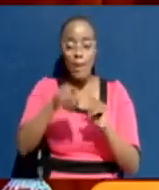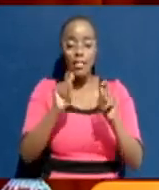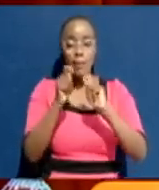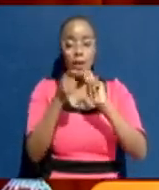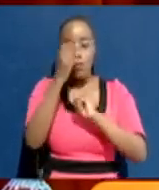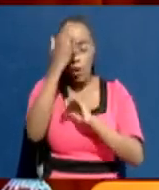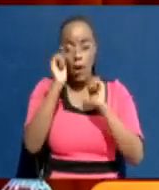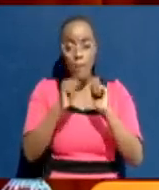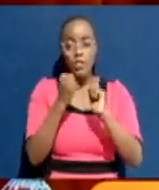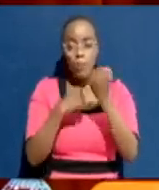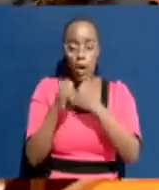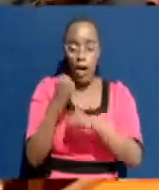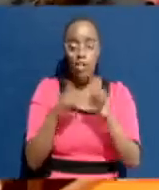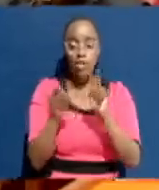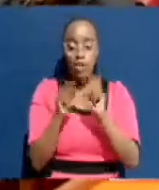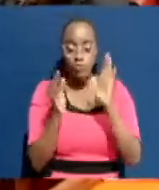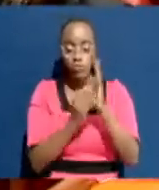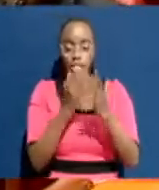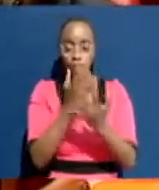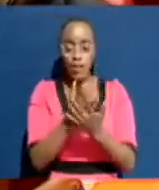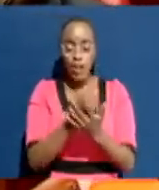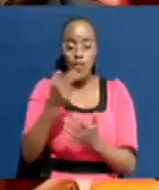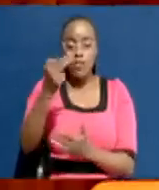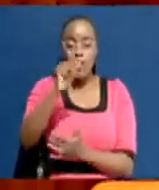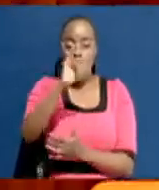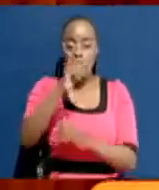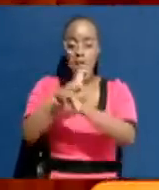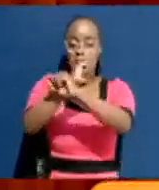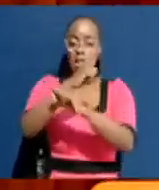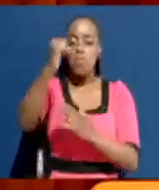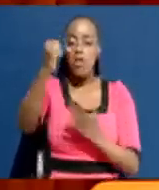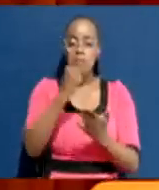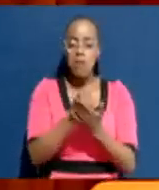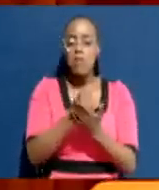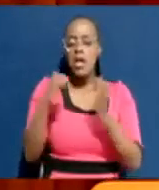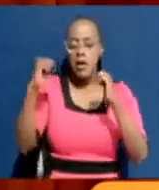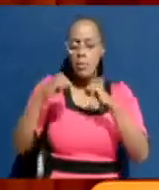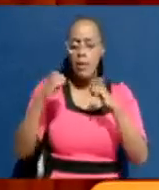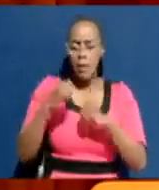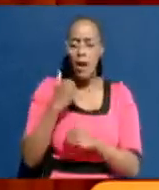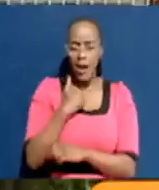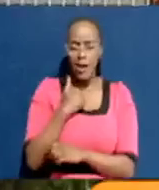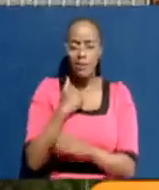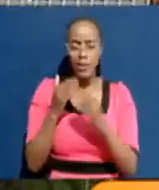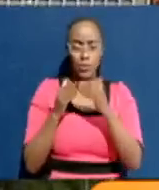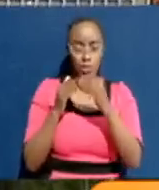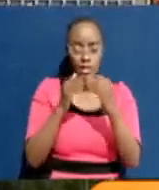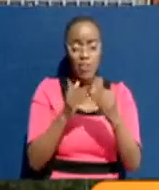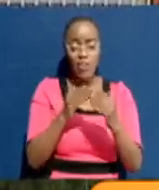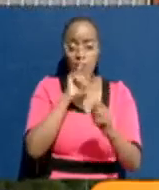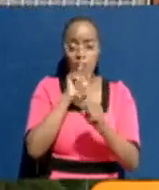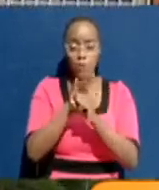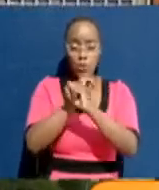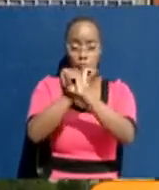so that it can be actioned as evidence. Haji aliyetetea kuteuliwa kwake akisema ana uwezo wa kuongoza idara hiyo, ameahidi